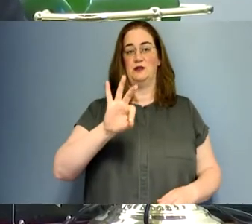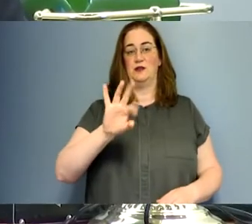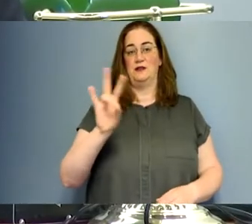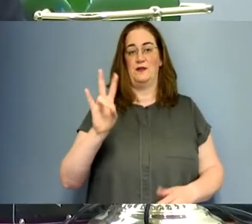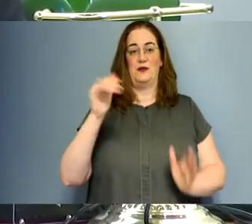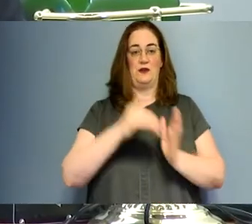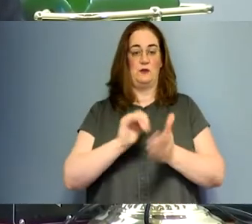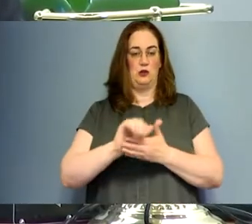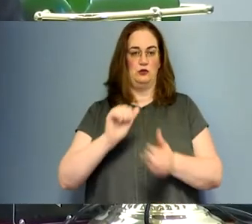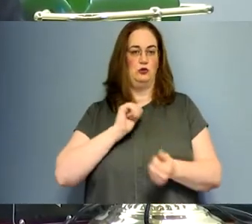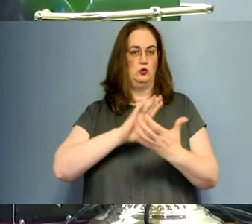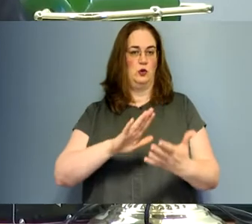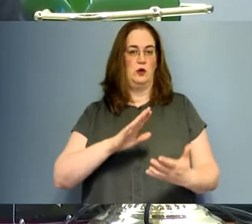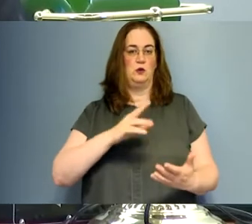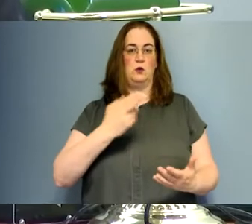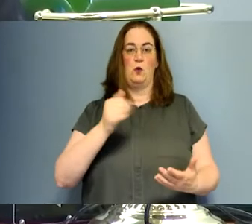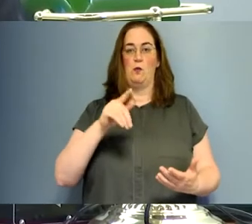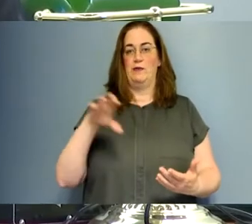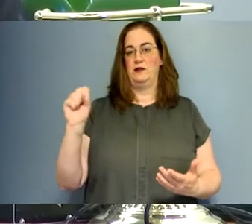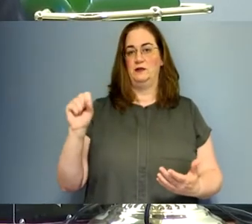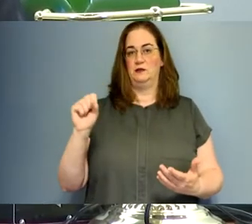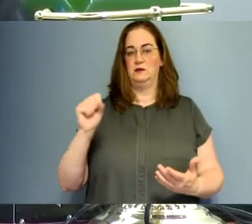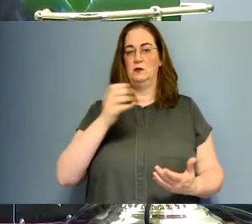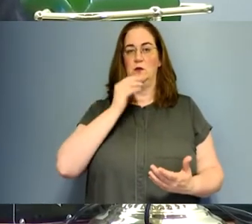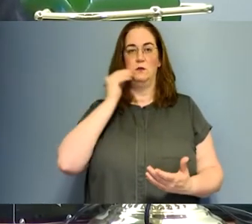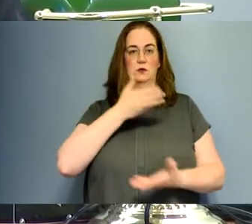$297,000 to address the homeless problem in Bucks County.